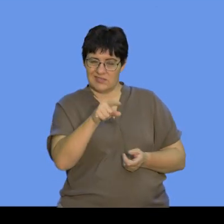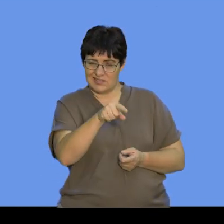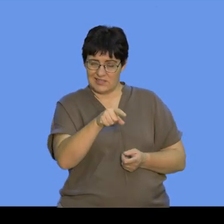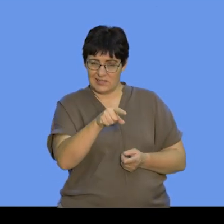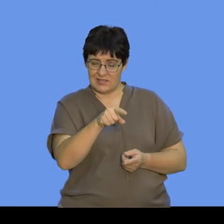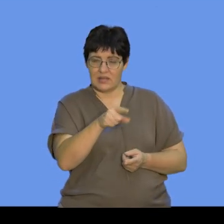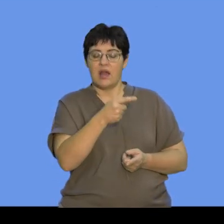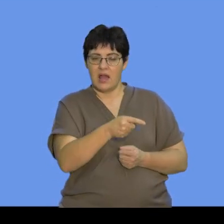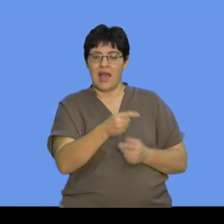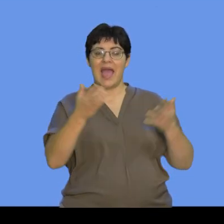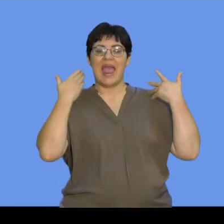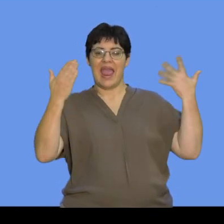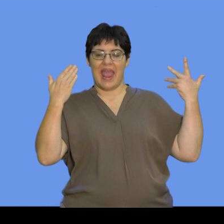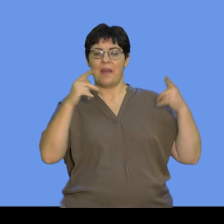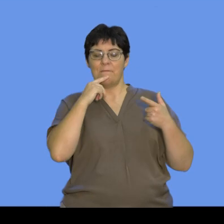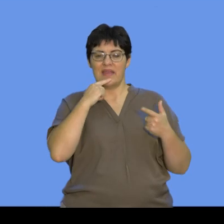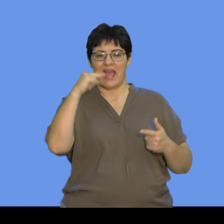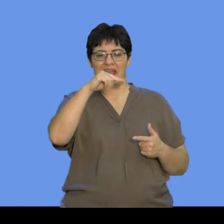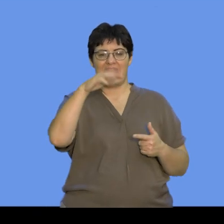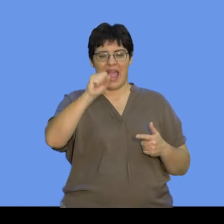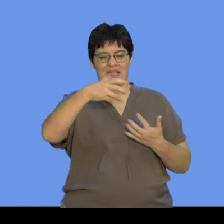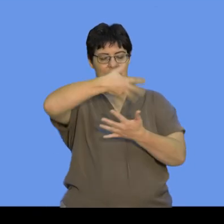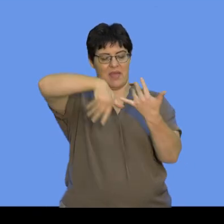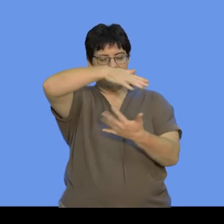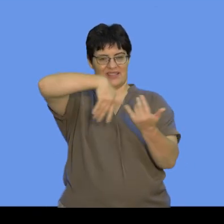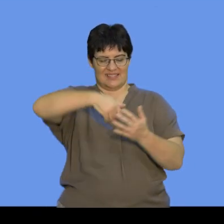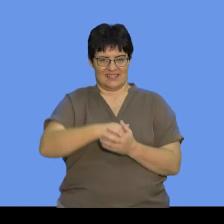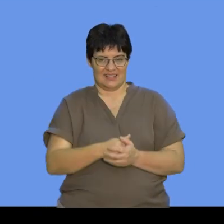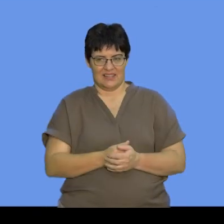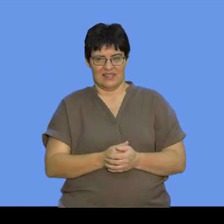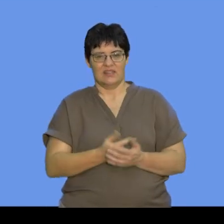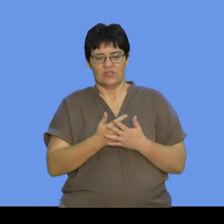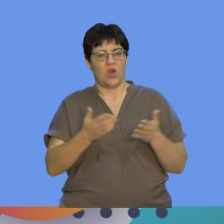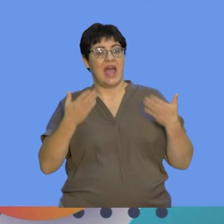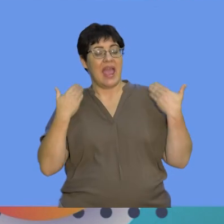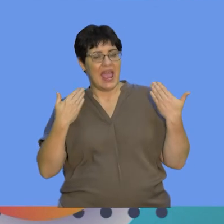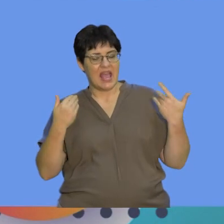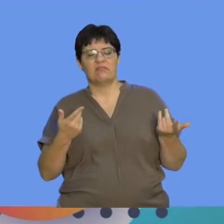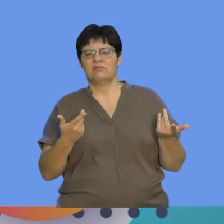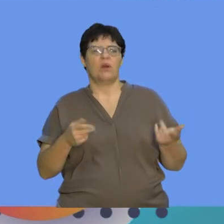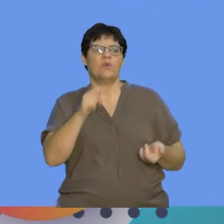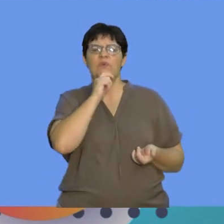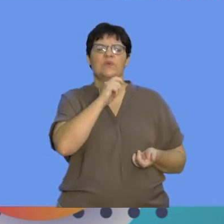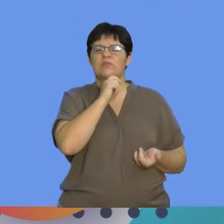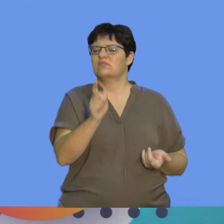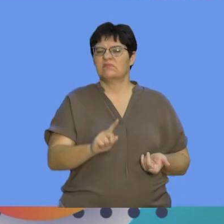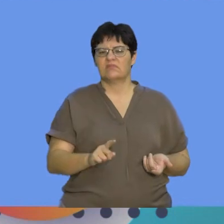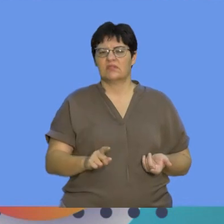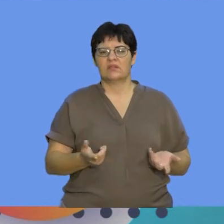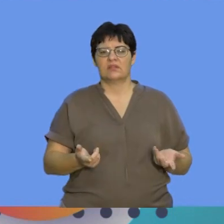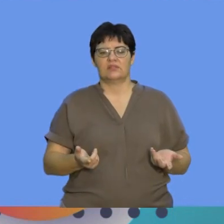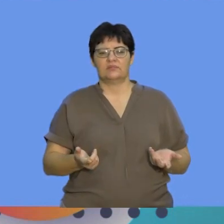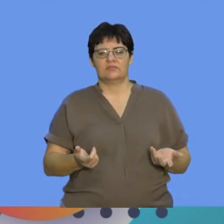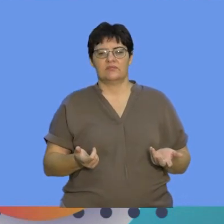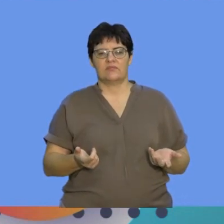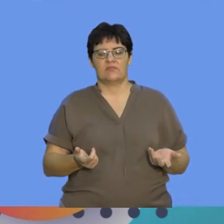mixture of gases. What that simply means, because the word air is usually used to actually refer, to